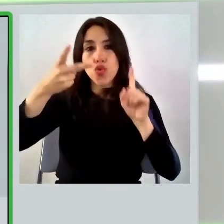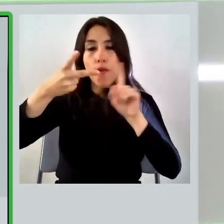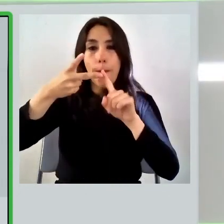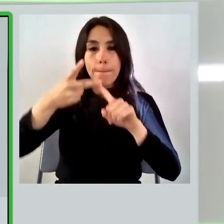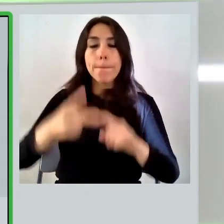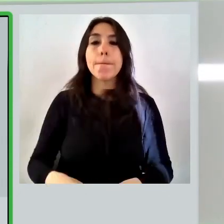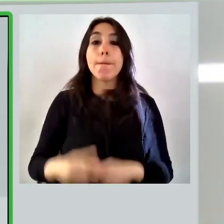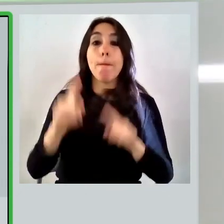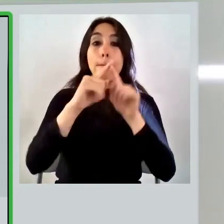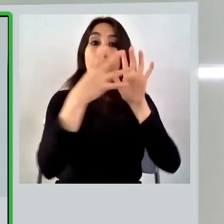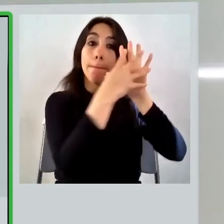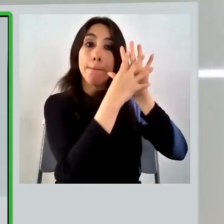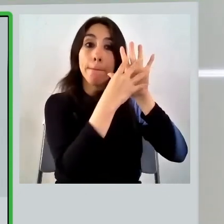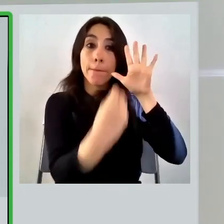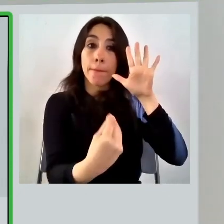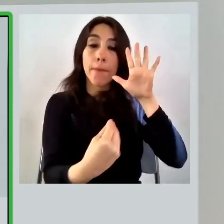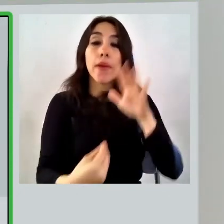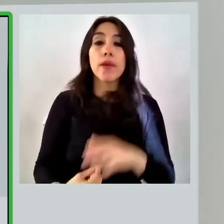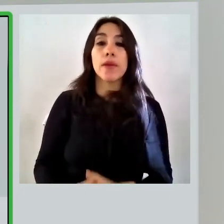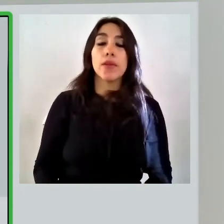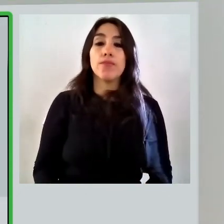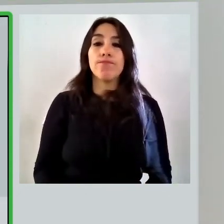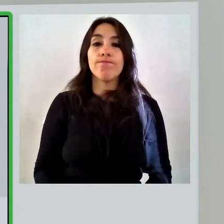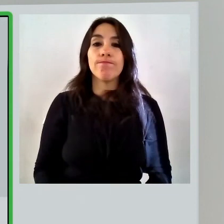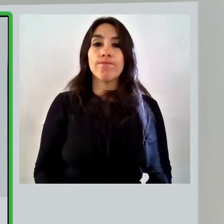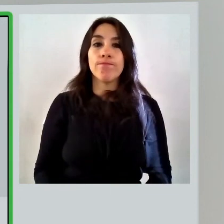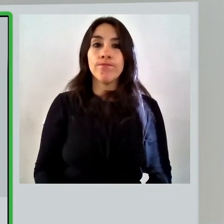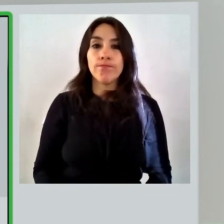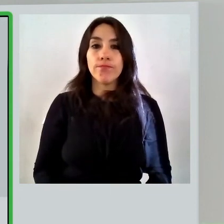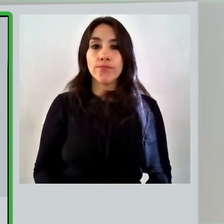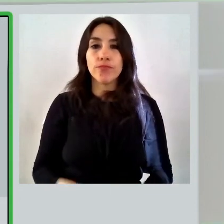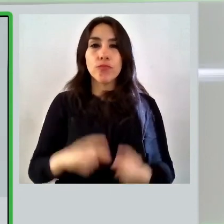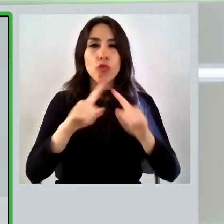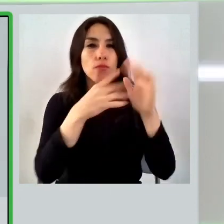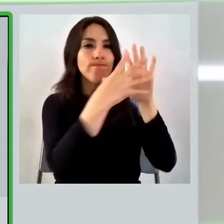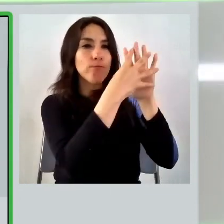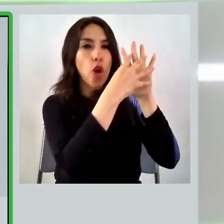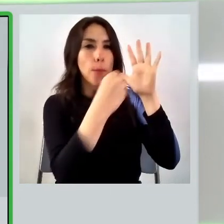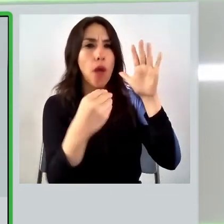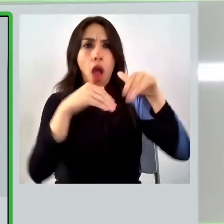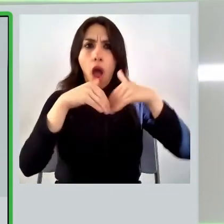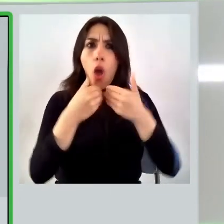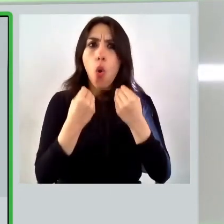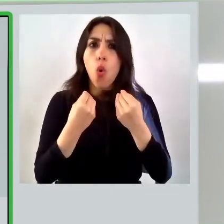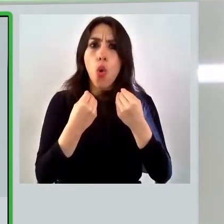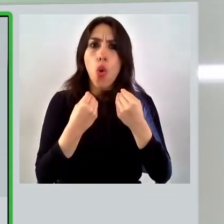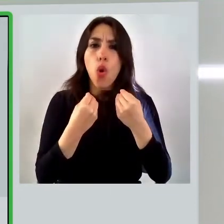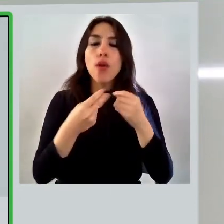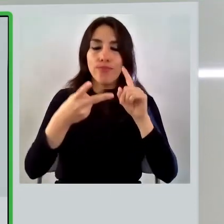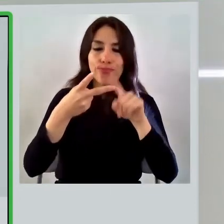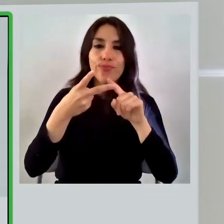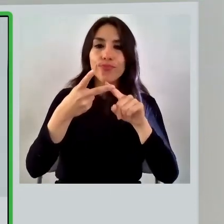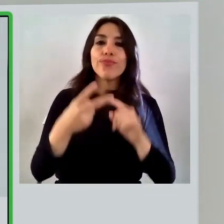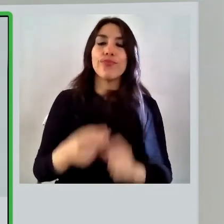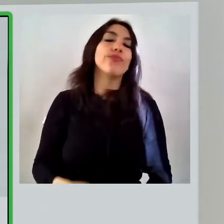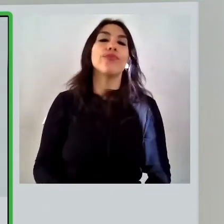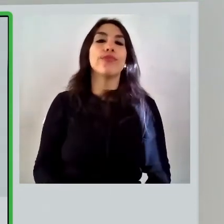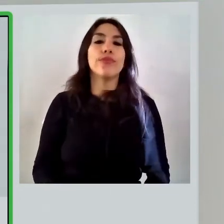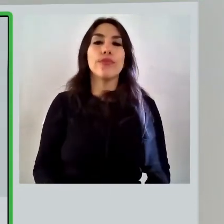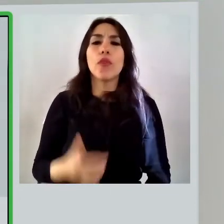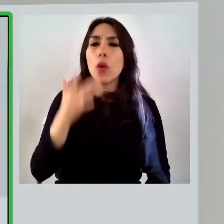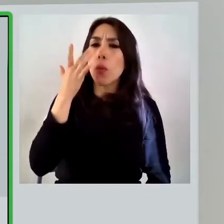the time, he was our chief compliance officer, global lead for responsible business. He's now retired and the current chairperson